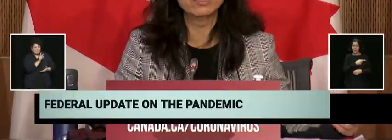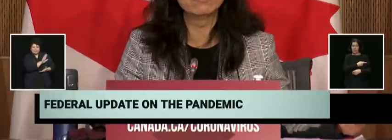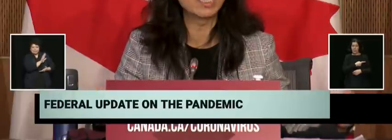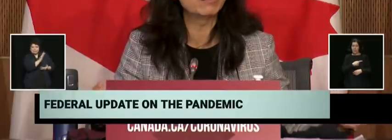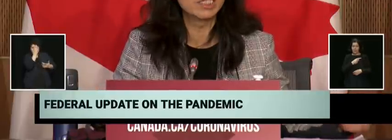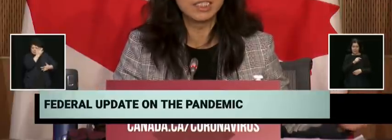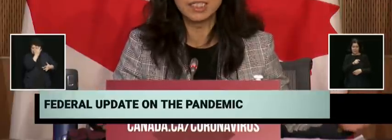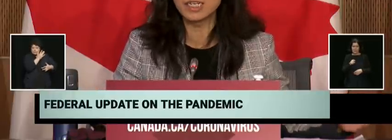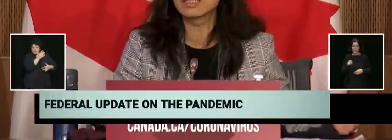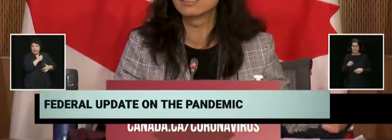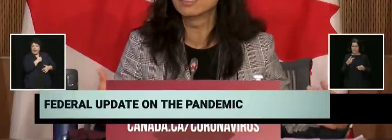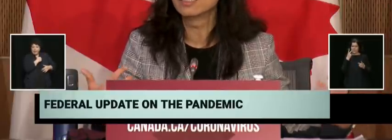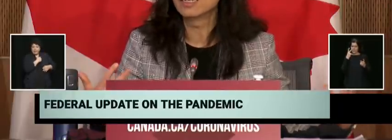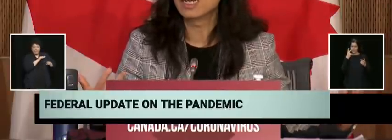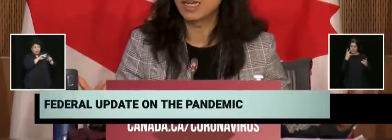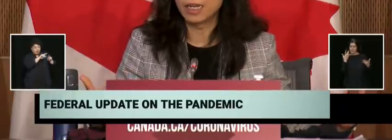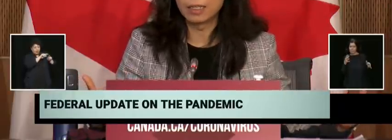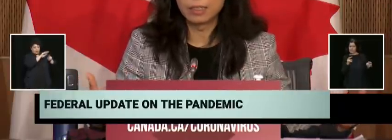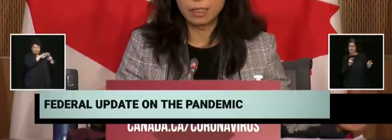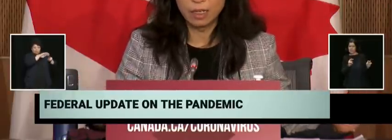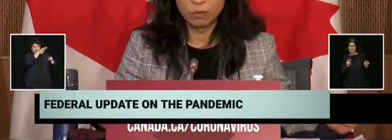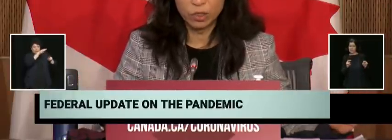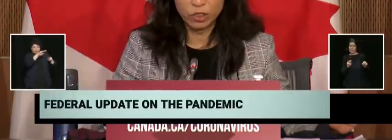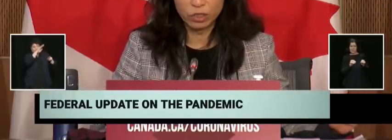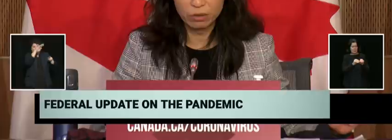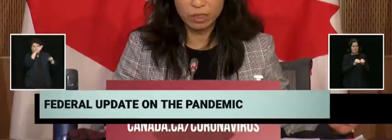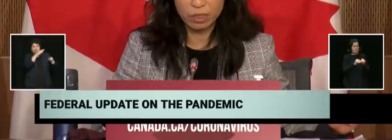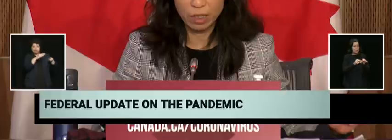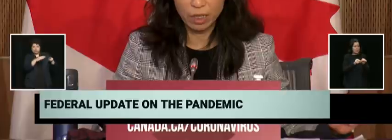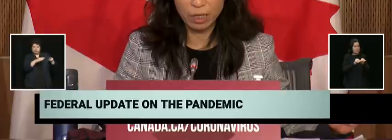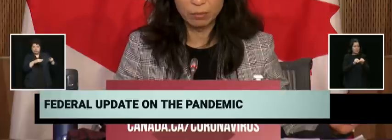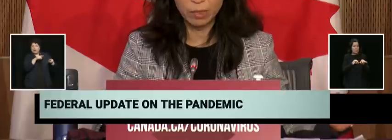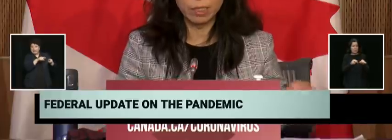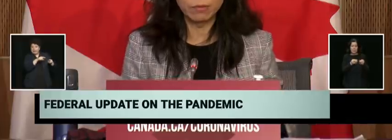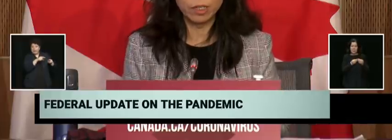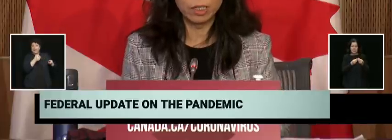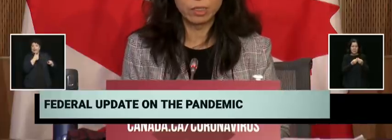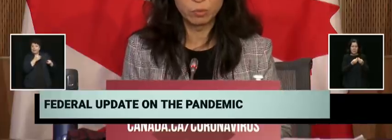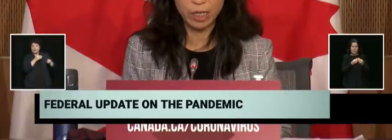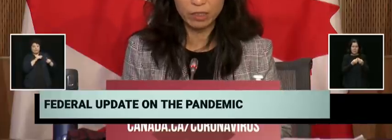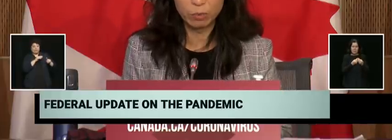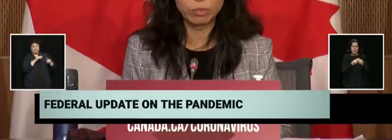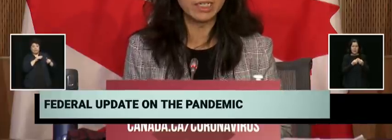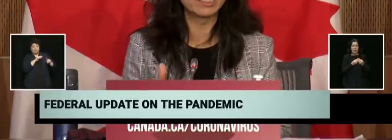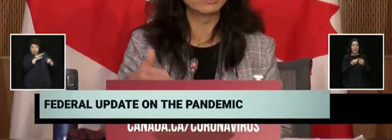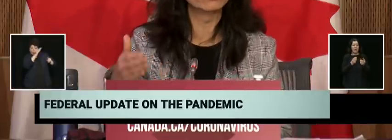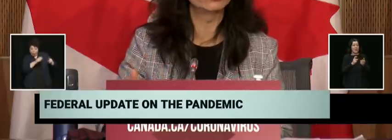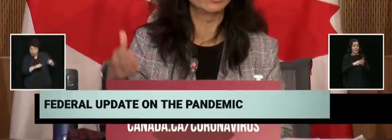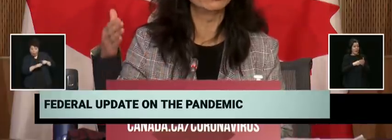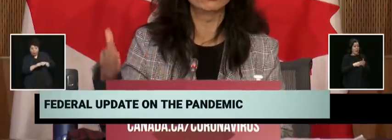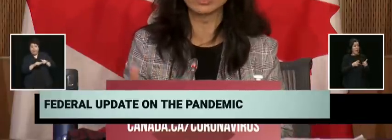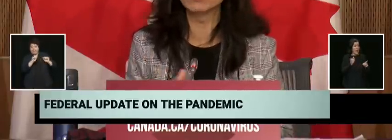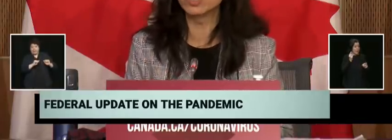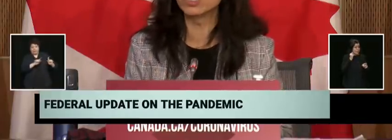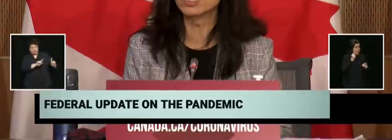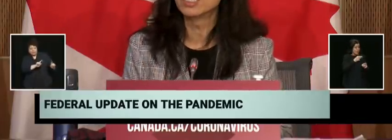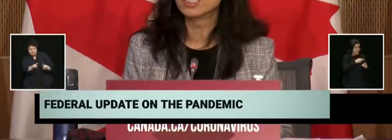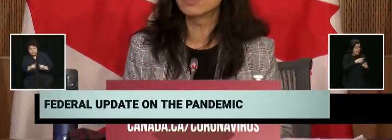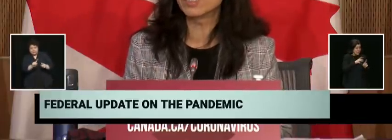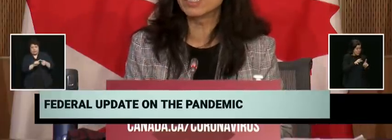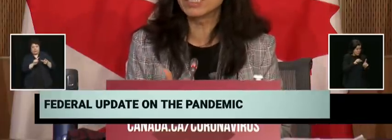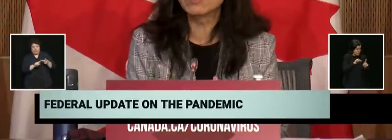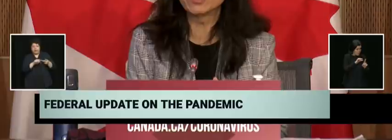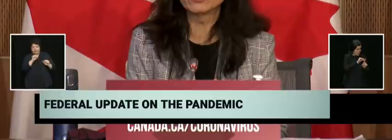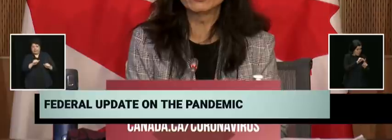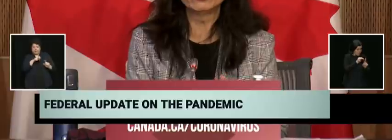such, you can rapidly test and reduce the further spread. So breaking those chains of transmission